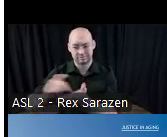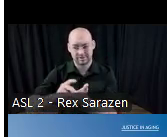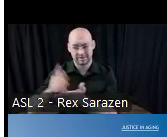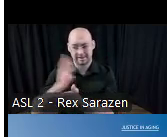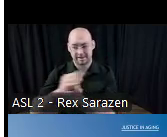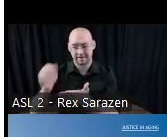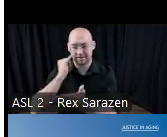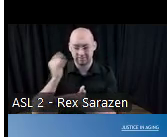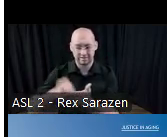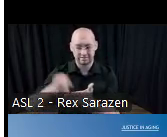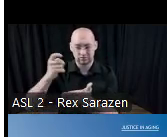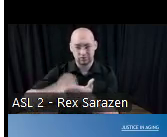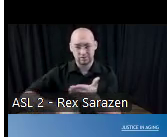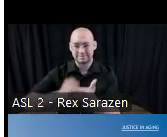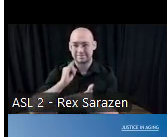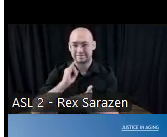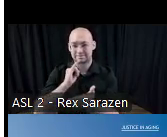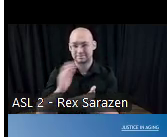costs are